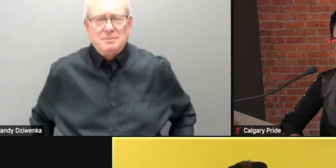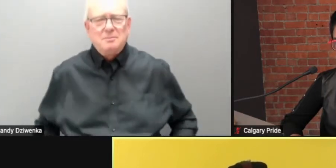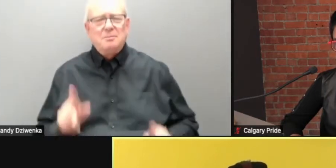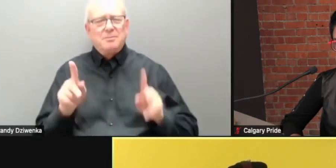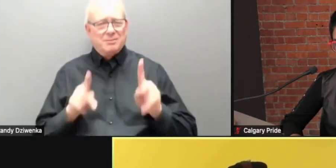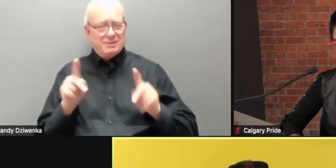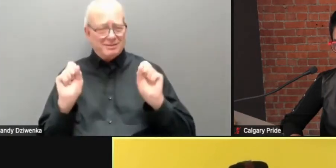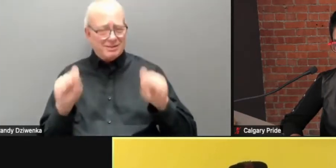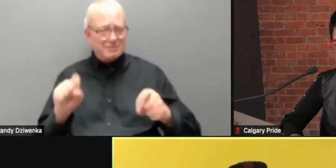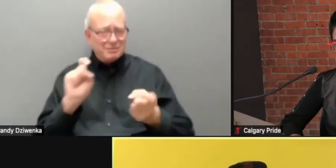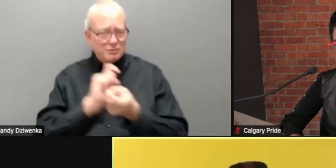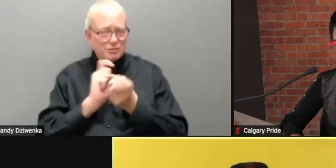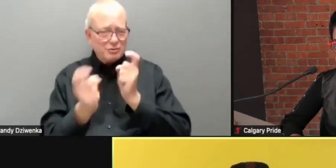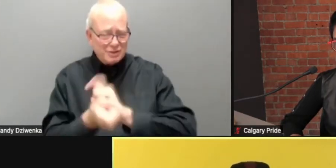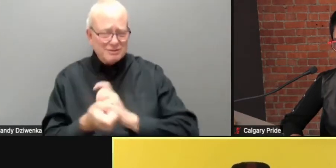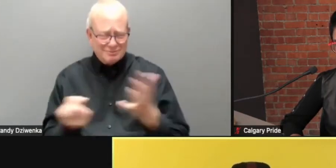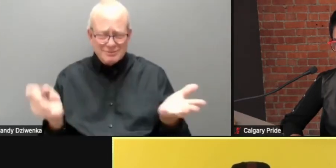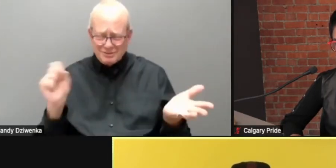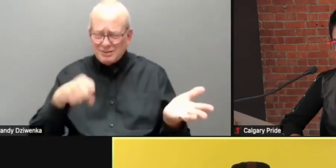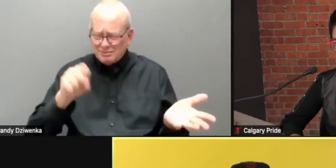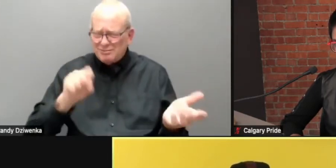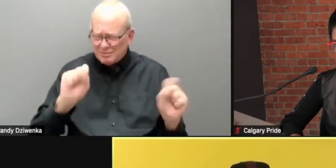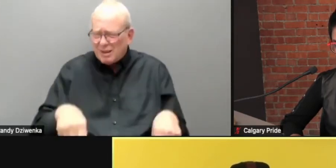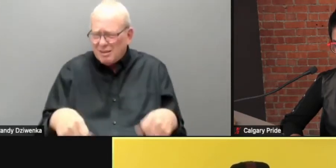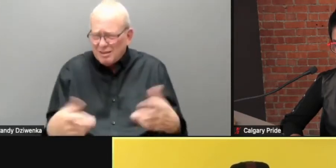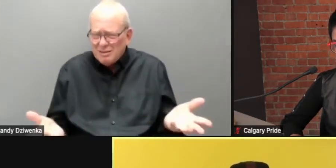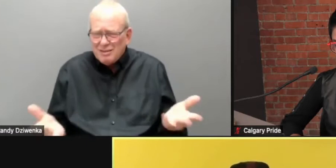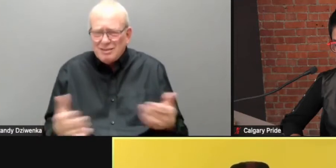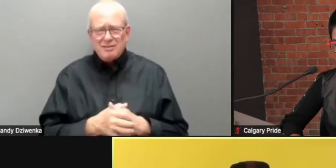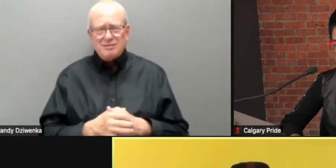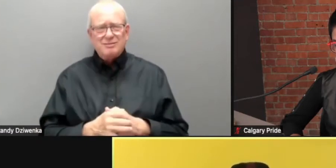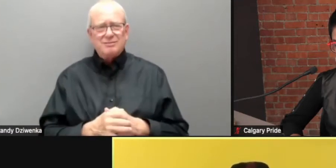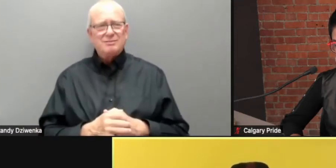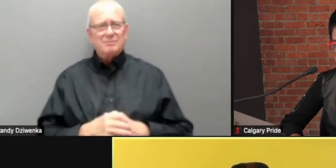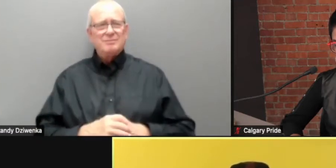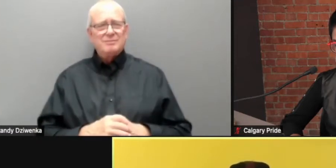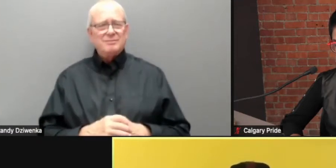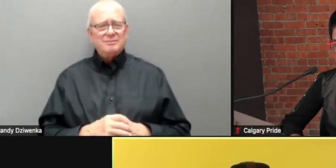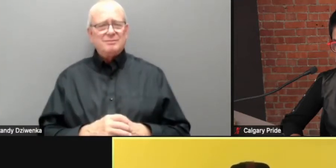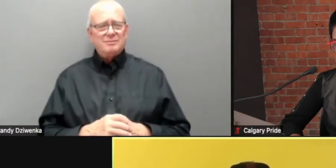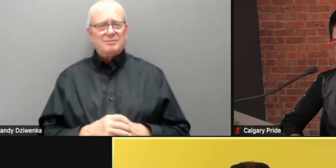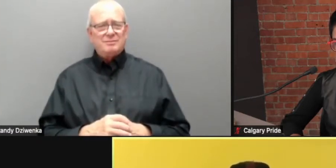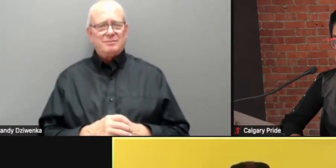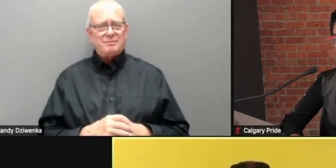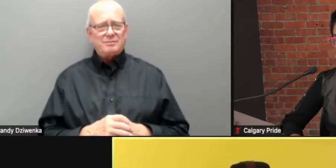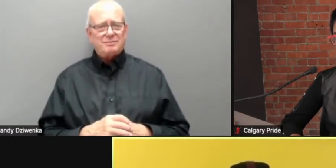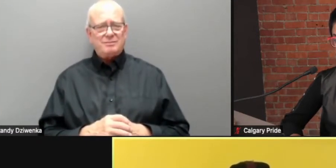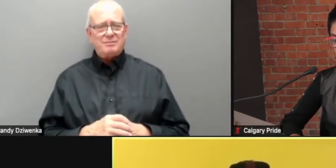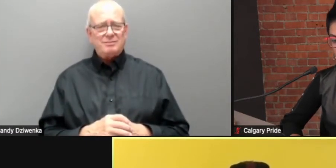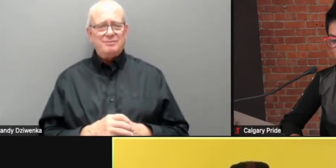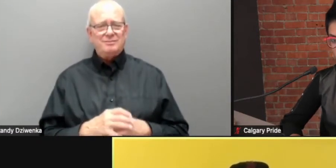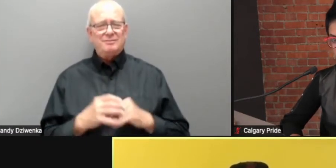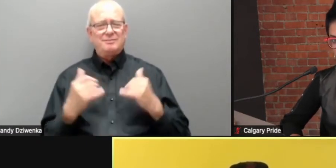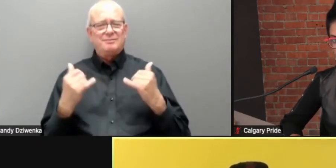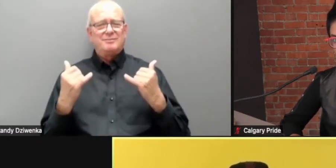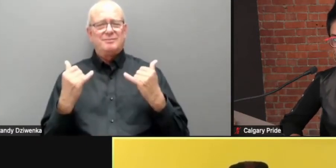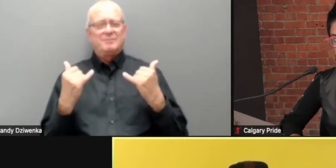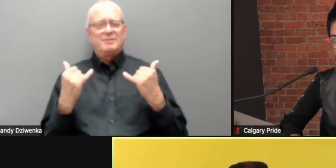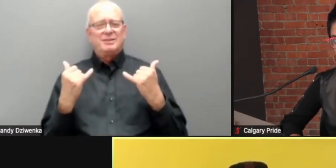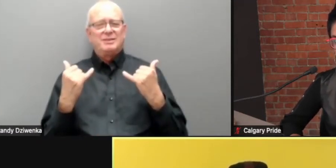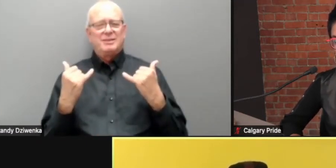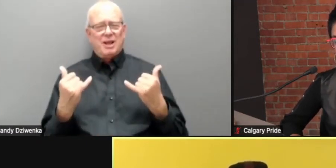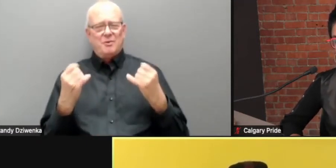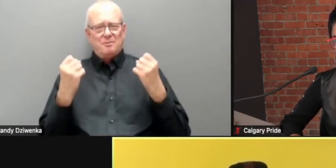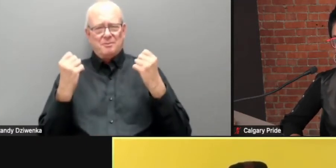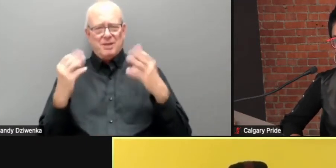to say that all those who went against me in the beginning, they've all become my allies. They've become strong allies, and they are not